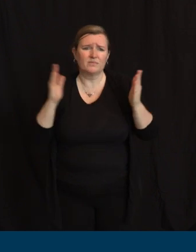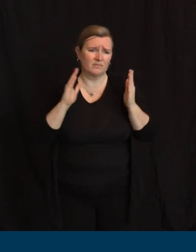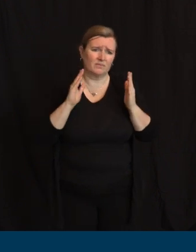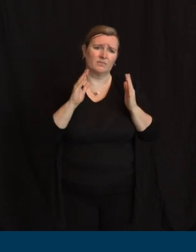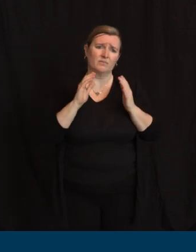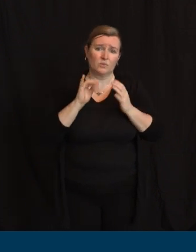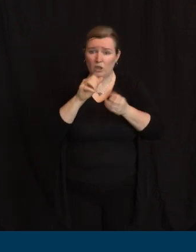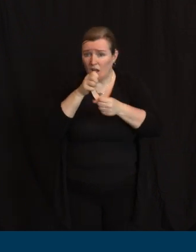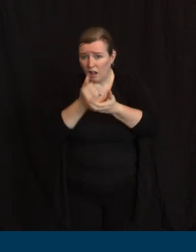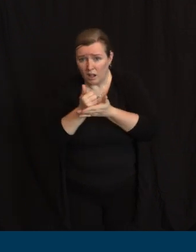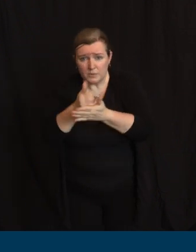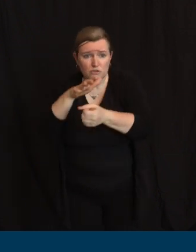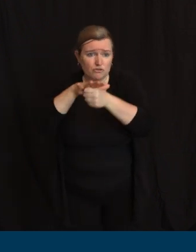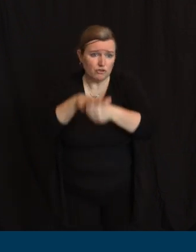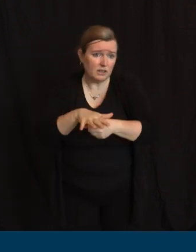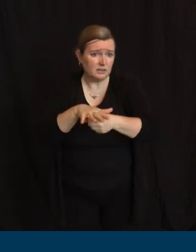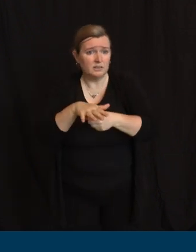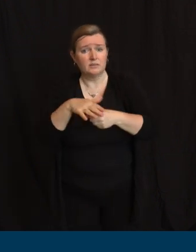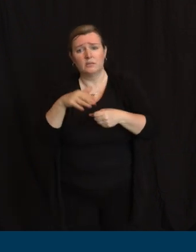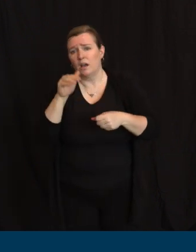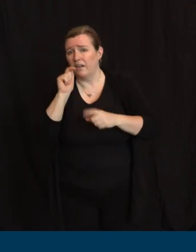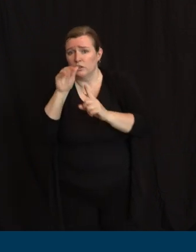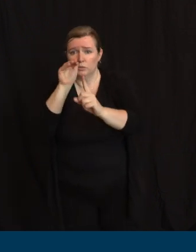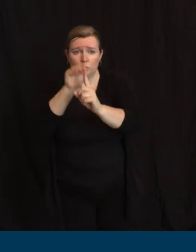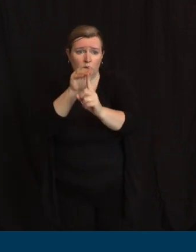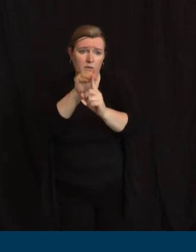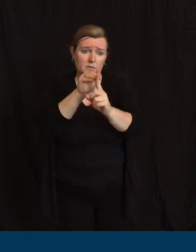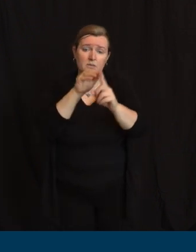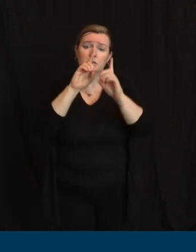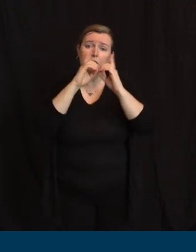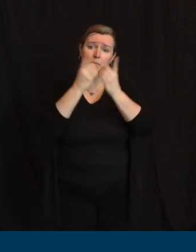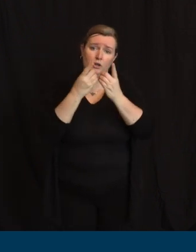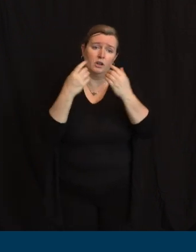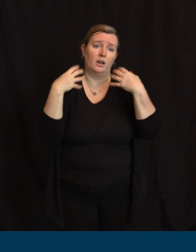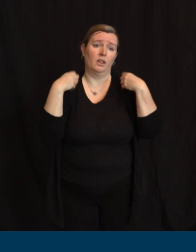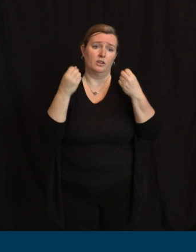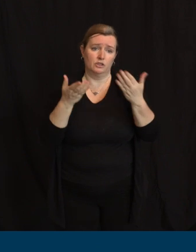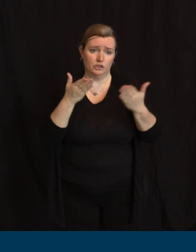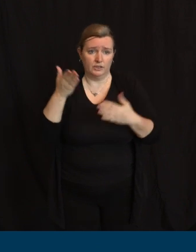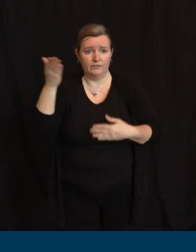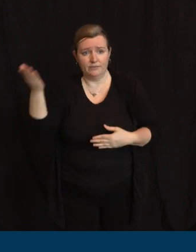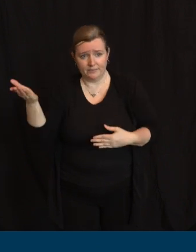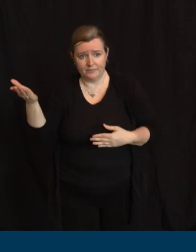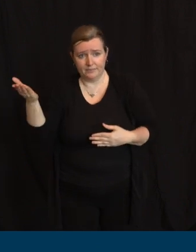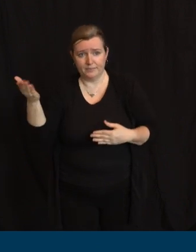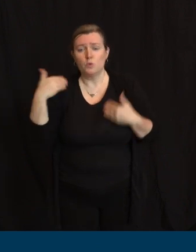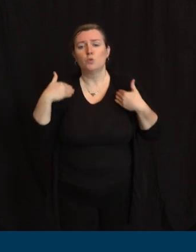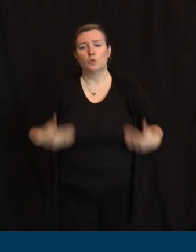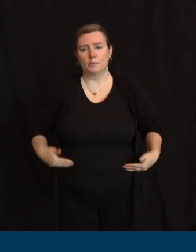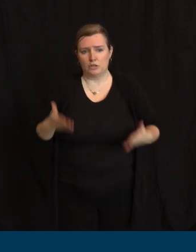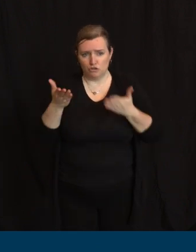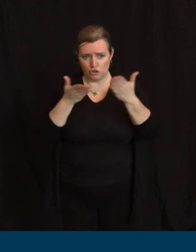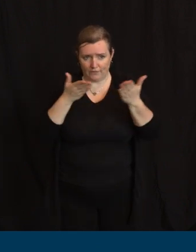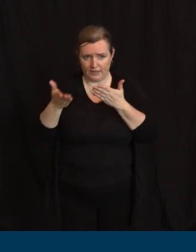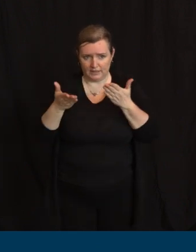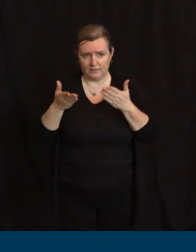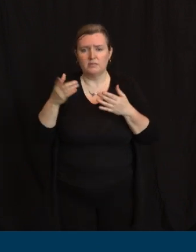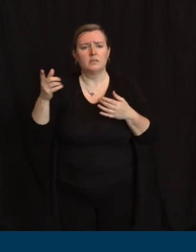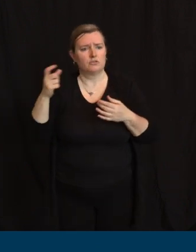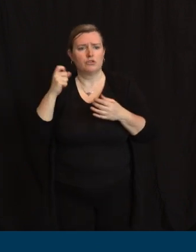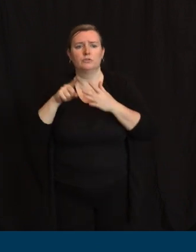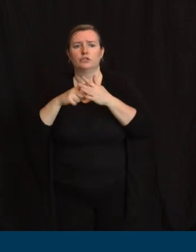our colleagues at the Department of Human Services launched the New Jersey Mental Health Cares Hotline